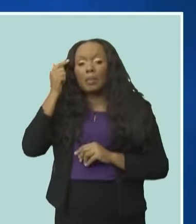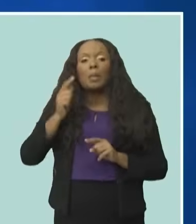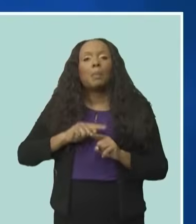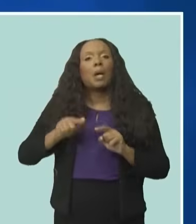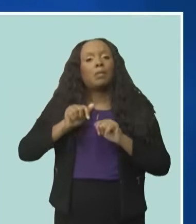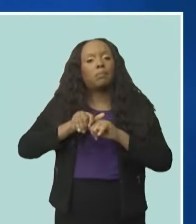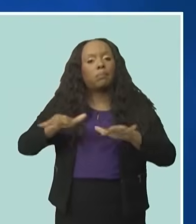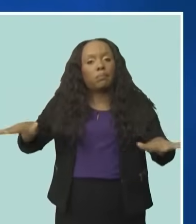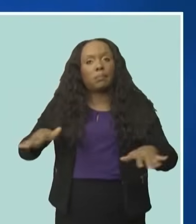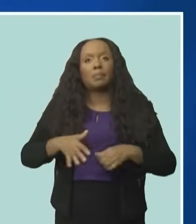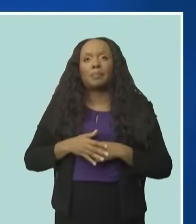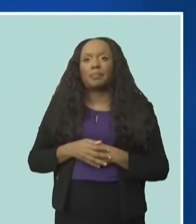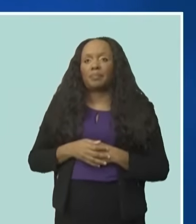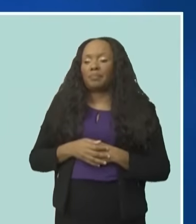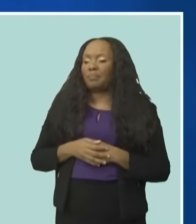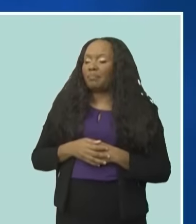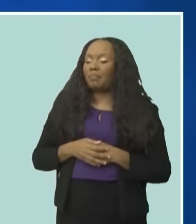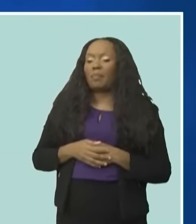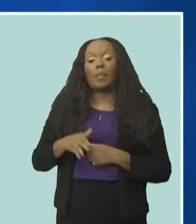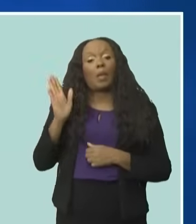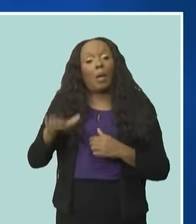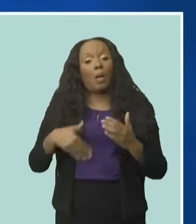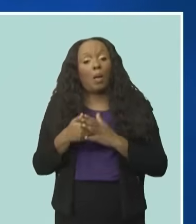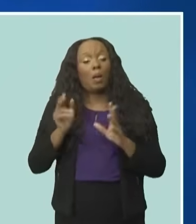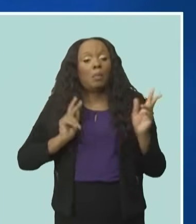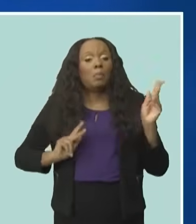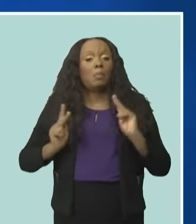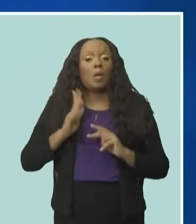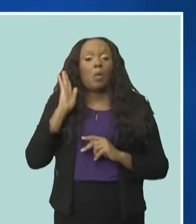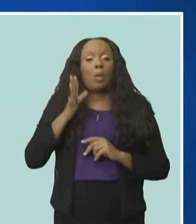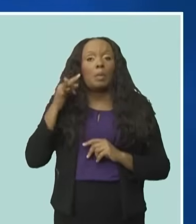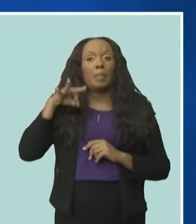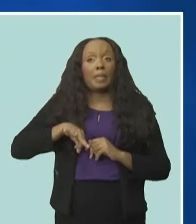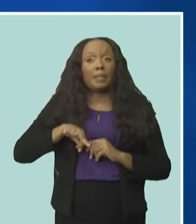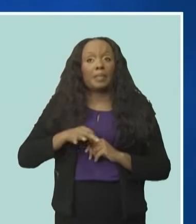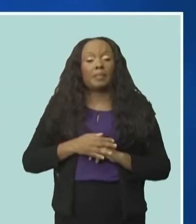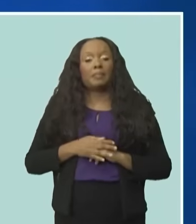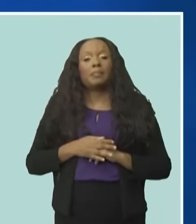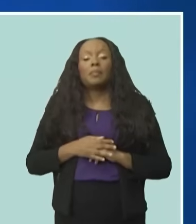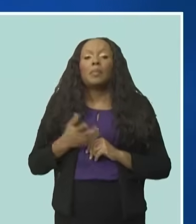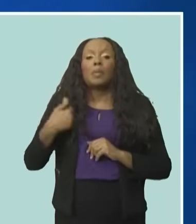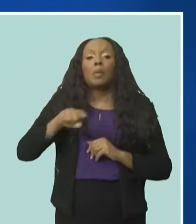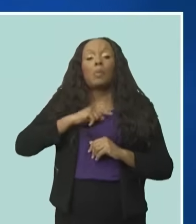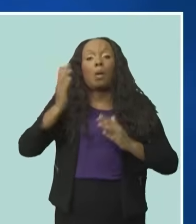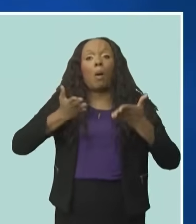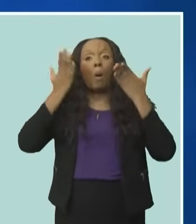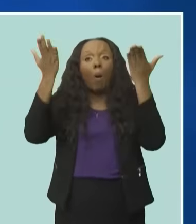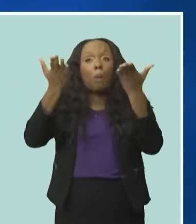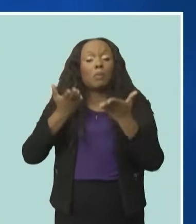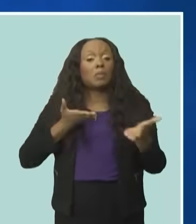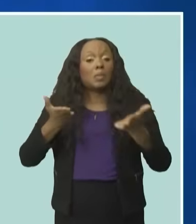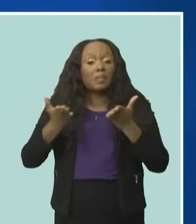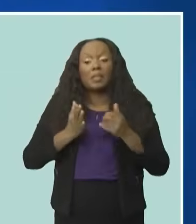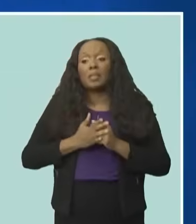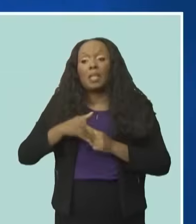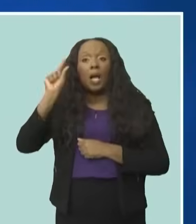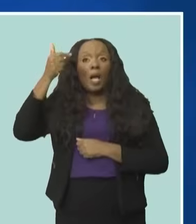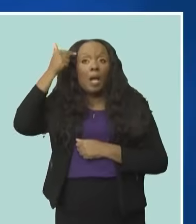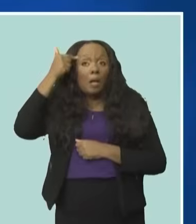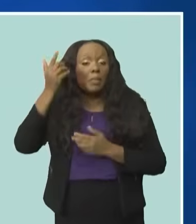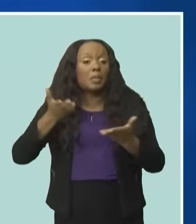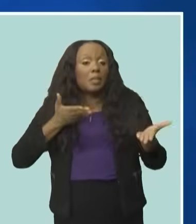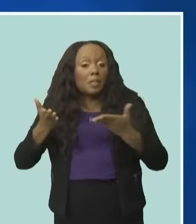But it's also the citizens who benefit, because increasingly we are offering services, government